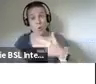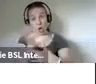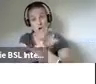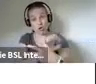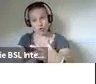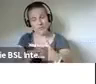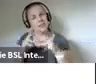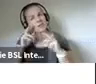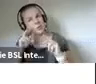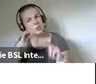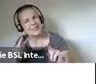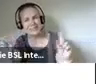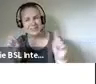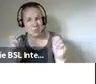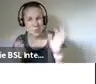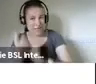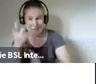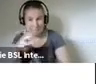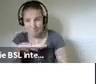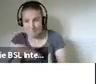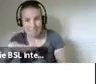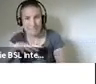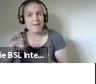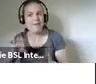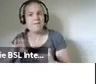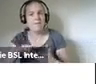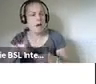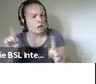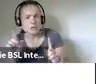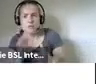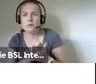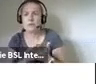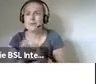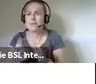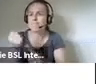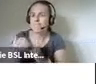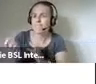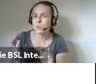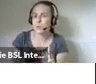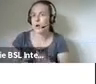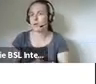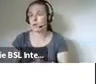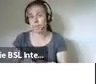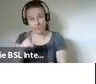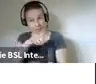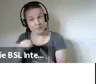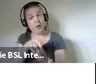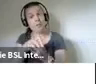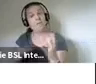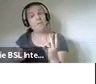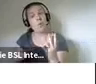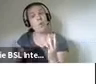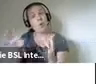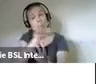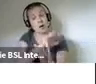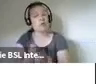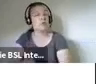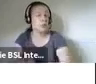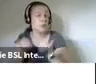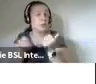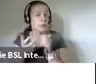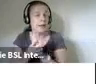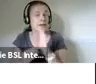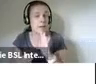funds used. And these countries are also a good example of countries that are a good example